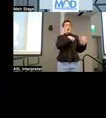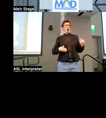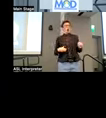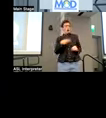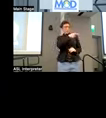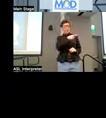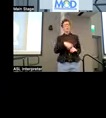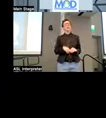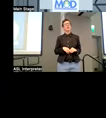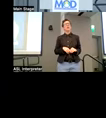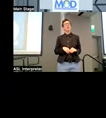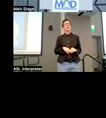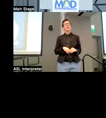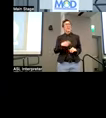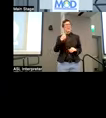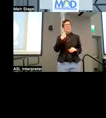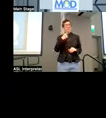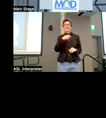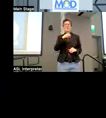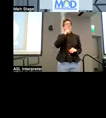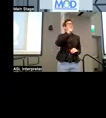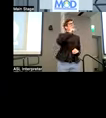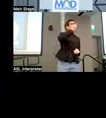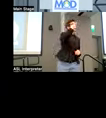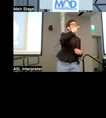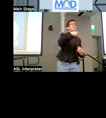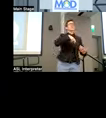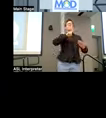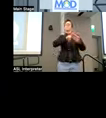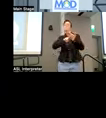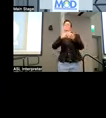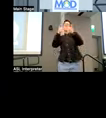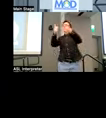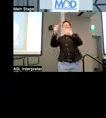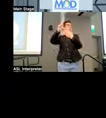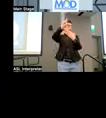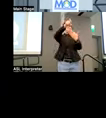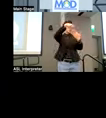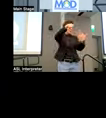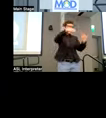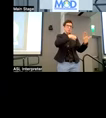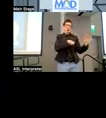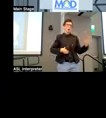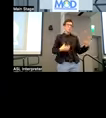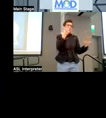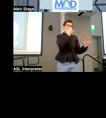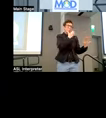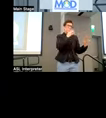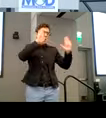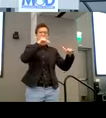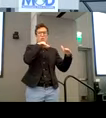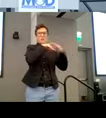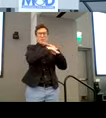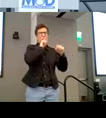they didn't just sign a lawsuit and walk away. You know, it's not like the secretary said, a checklist. They have an amazing accessibility